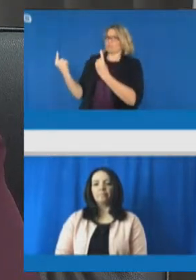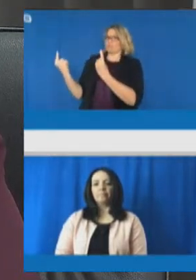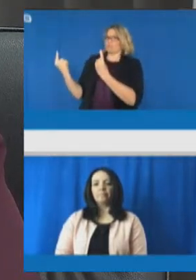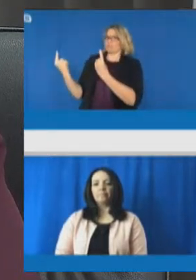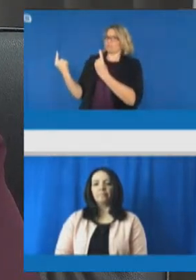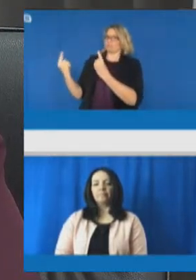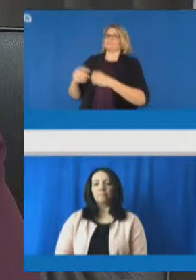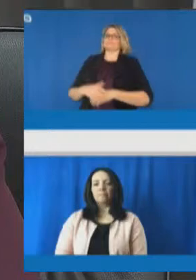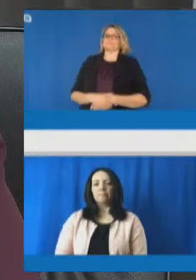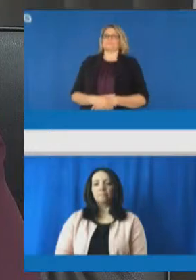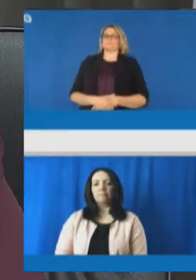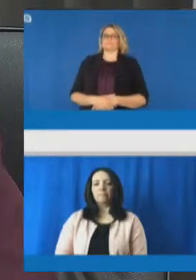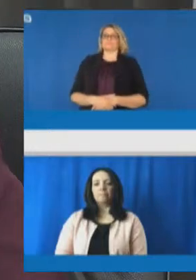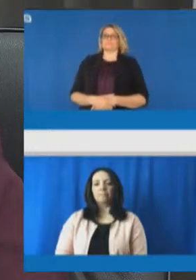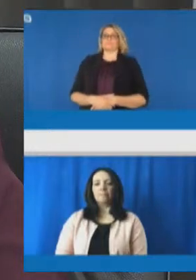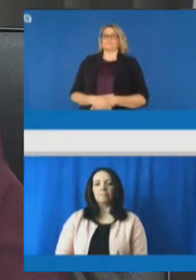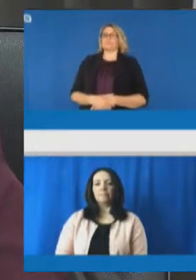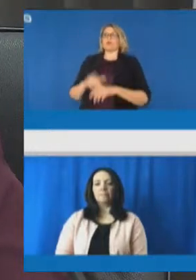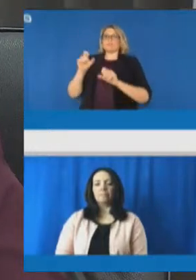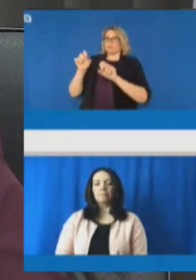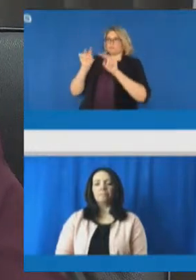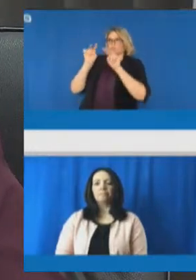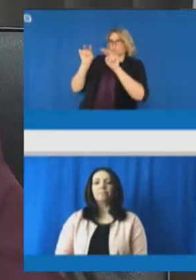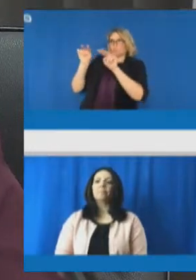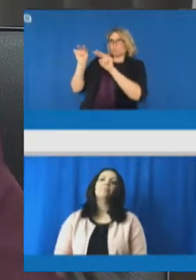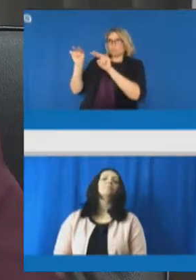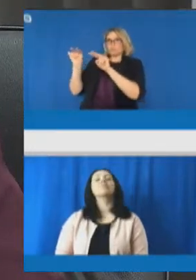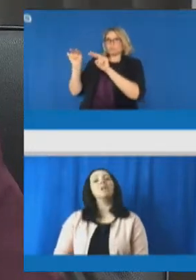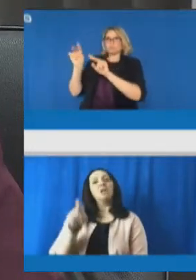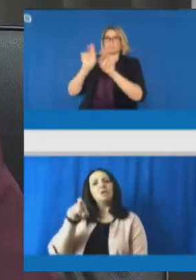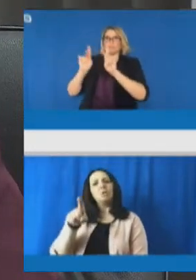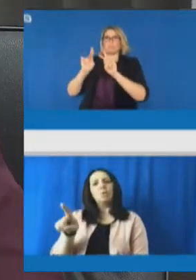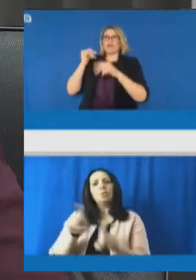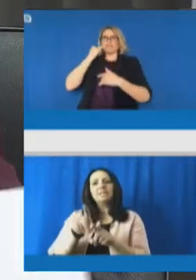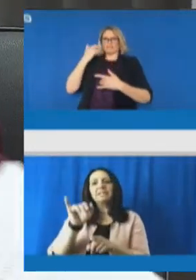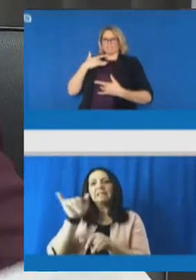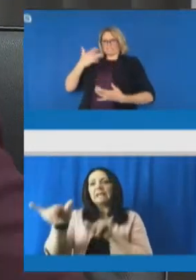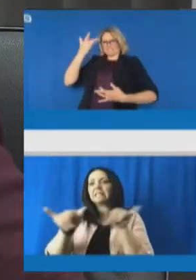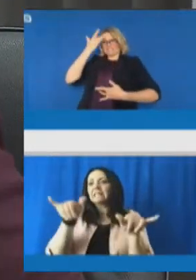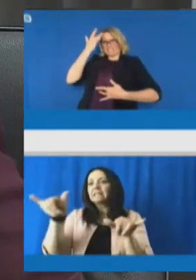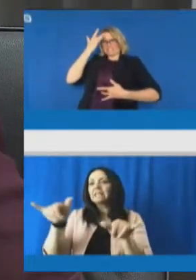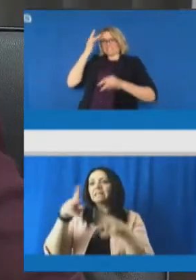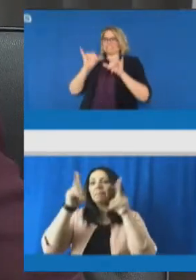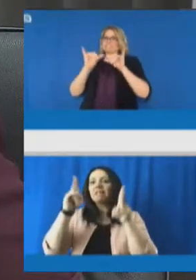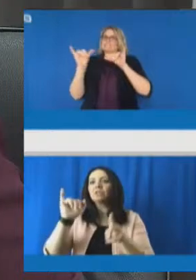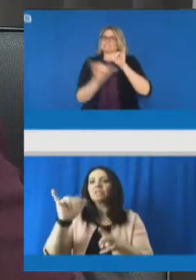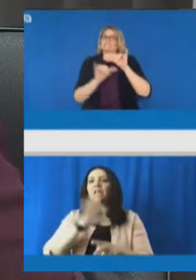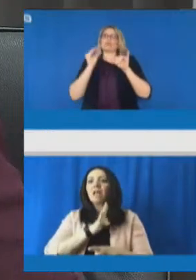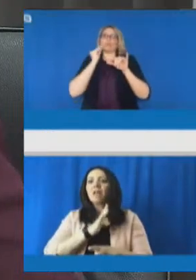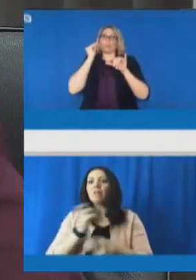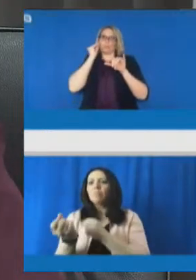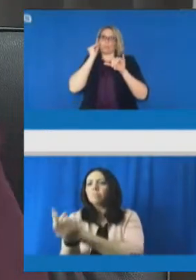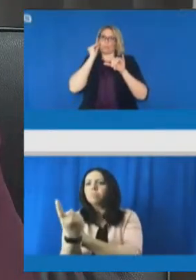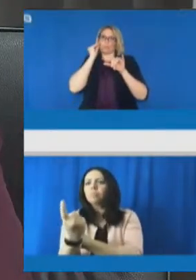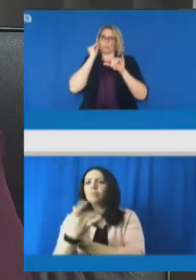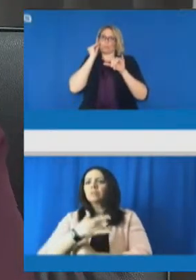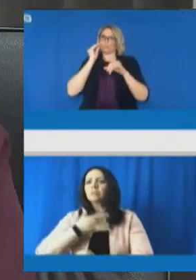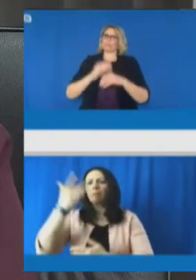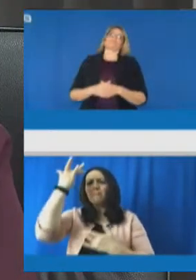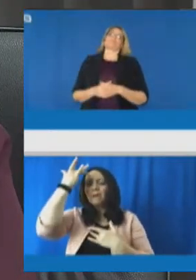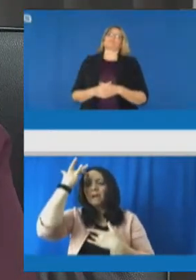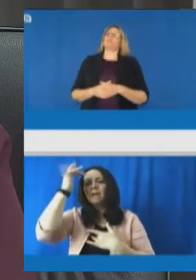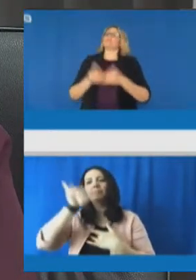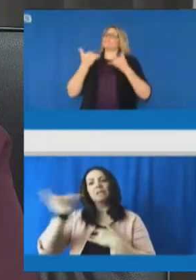symptoms, please get tested. The finish line is now within sight, but we are not there yet. We must maintain our focus on limiting the impact